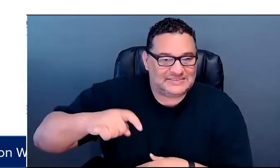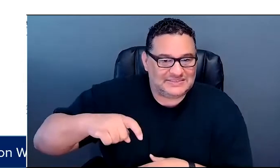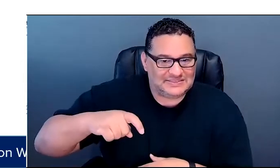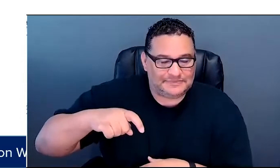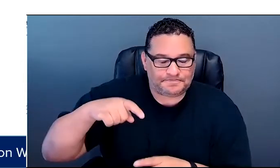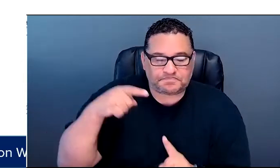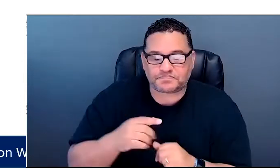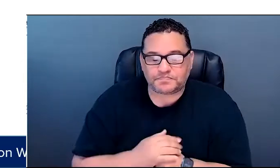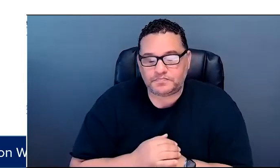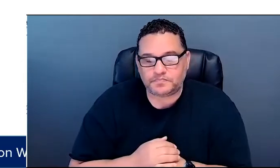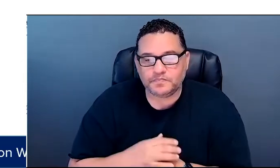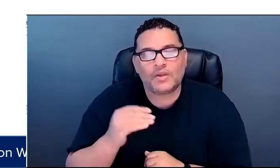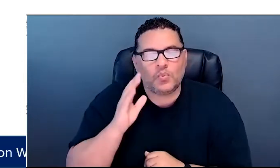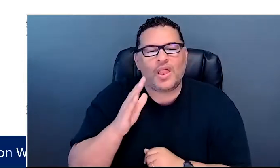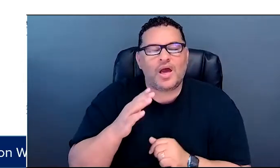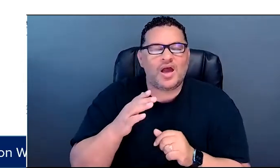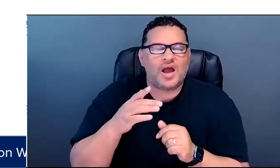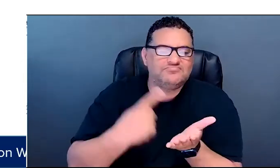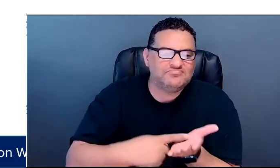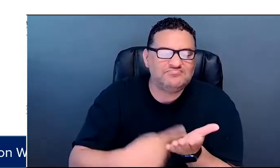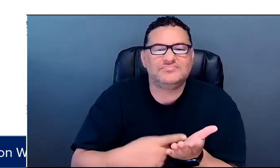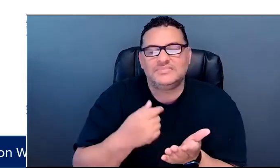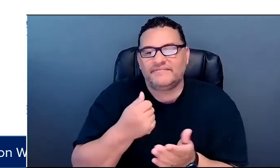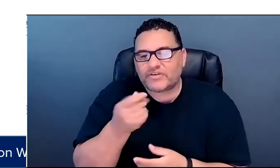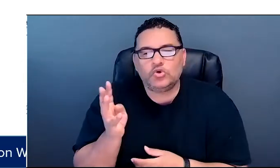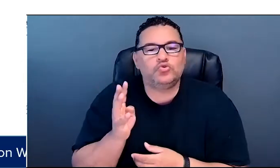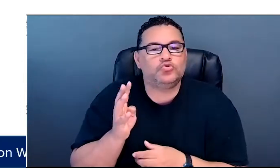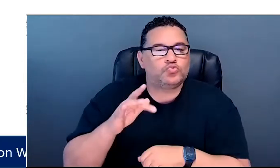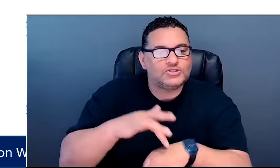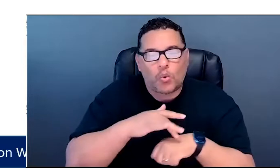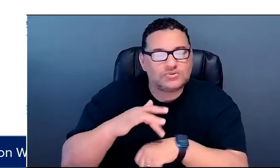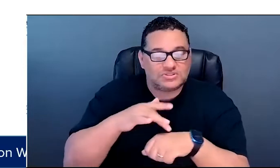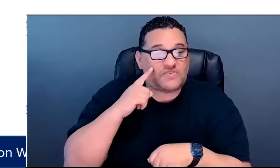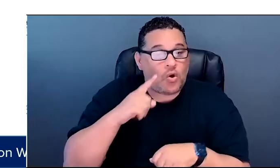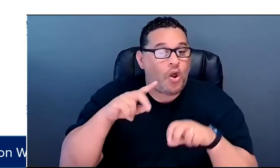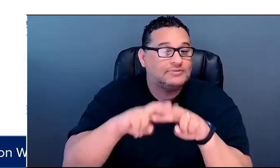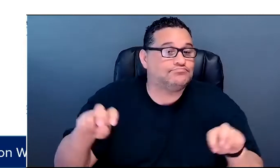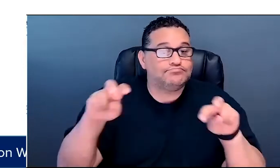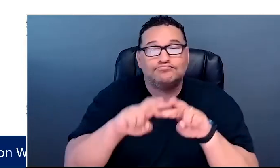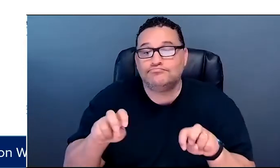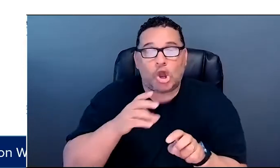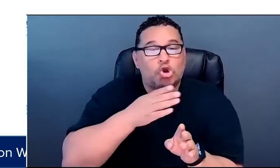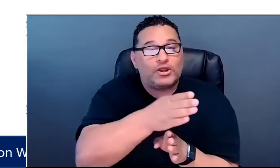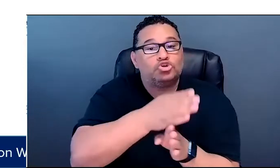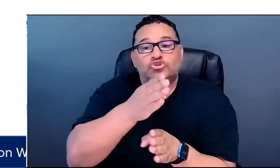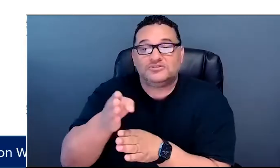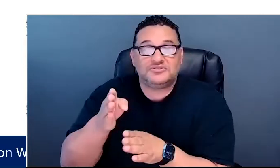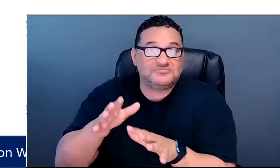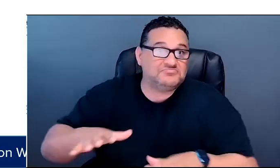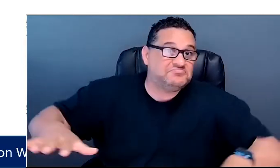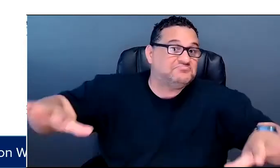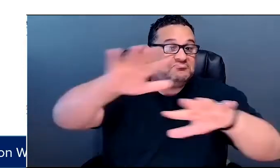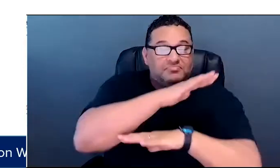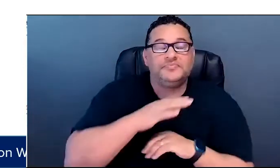will cover a few resources for exploration of careers. And